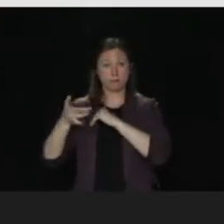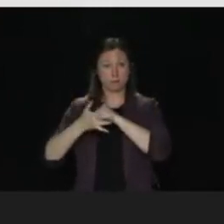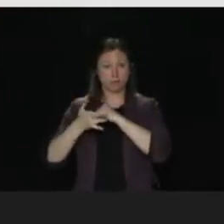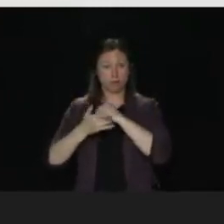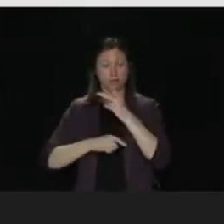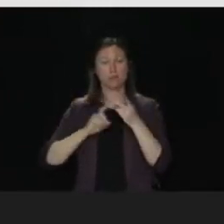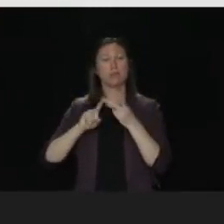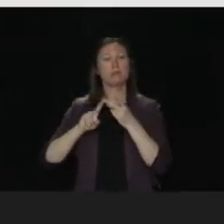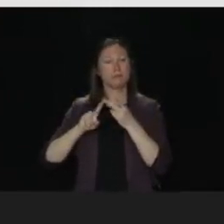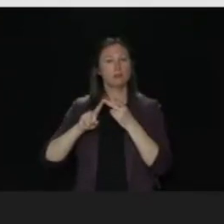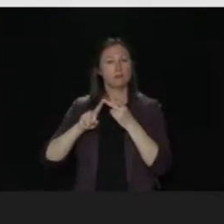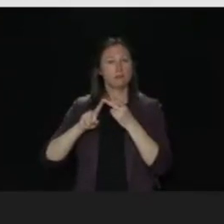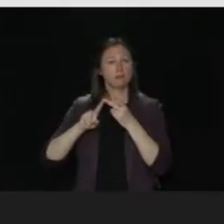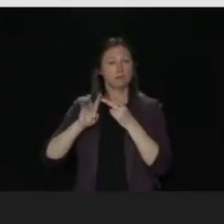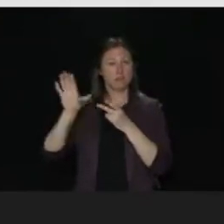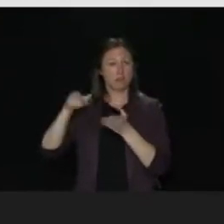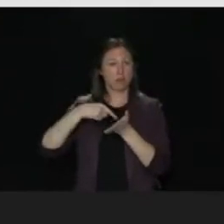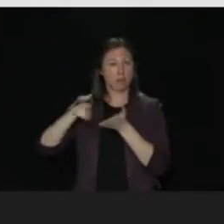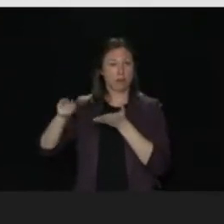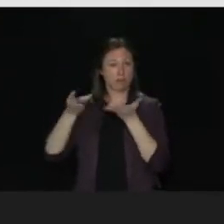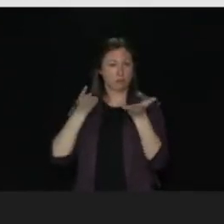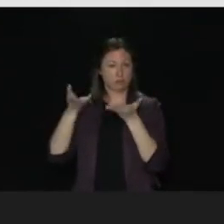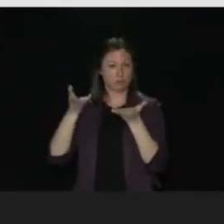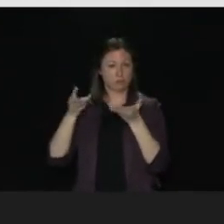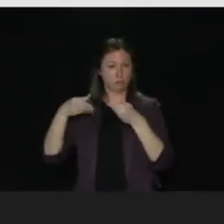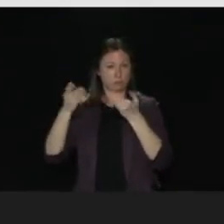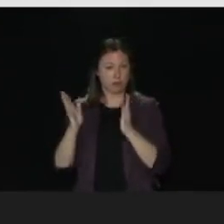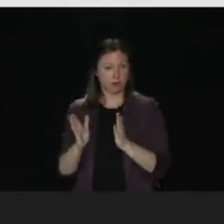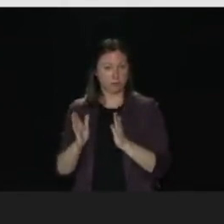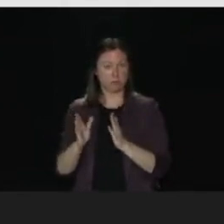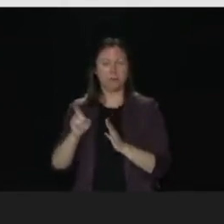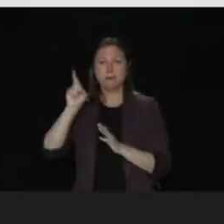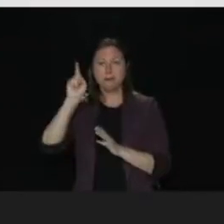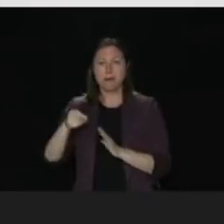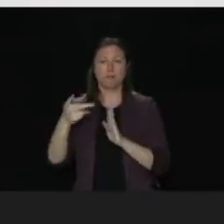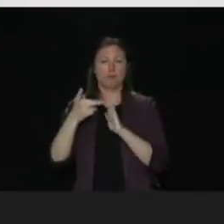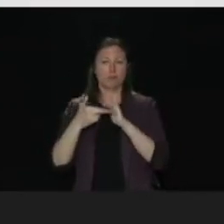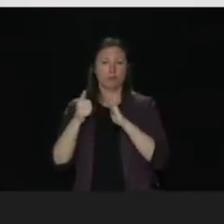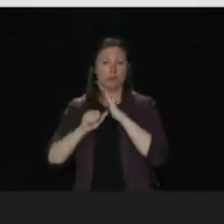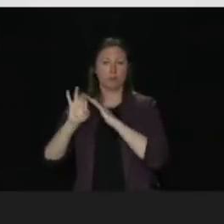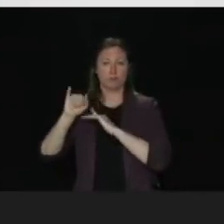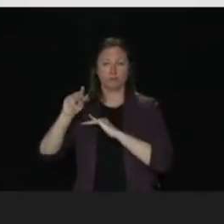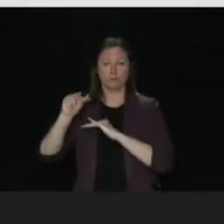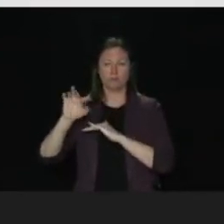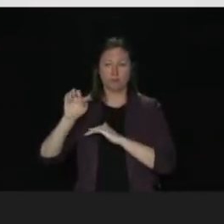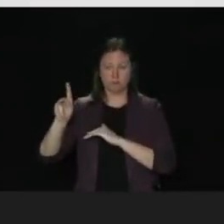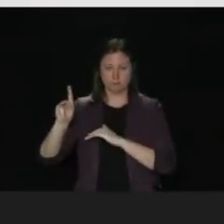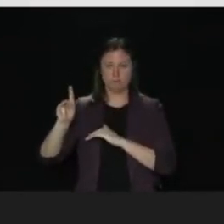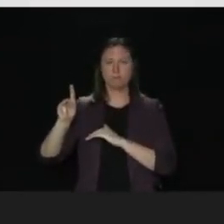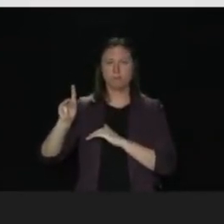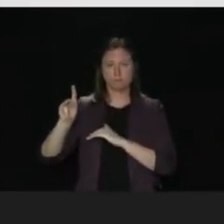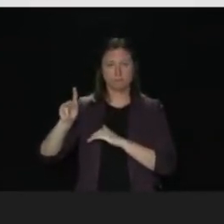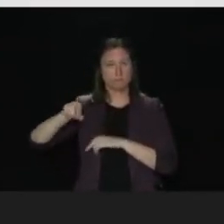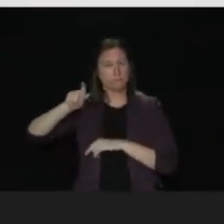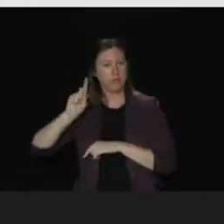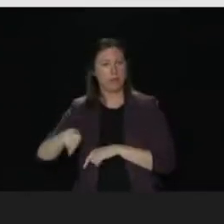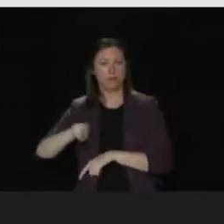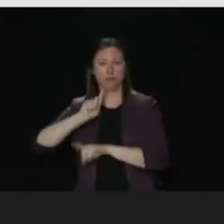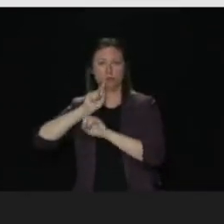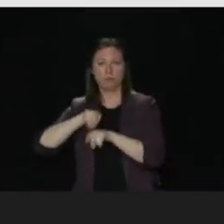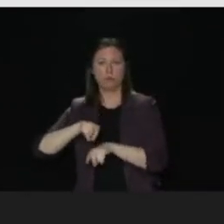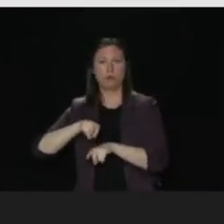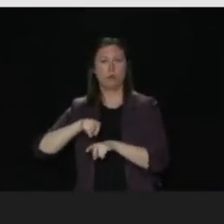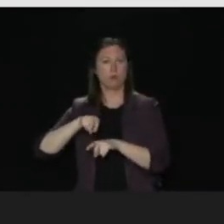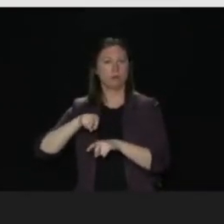payment service providers they use must register with FINTRAC, and they must report large